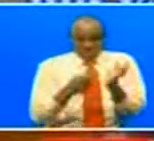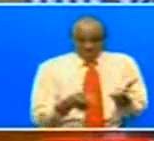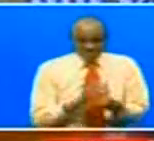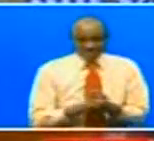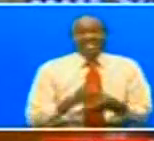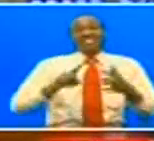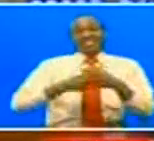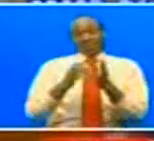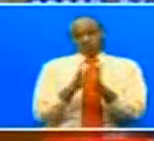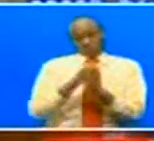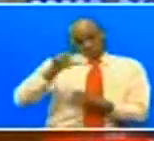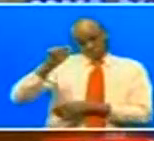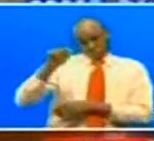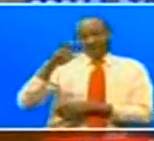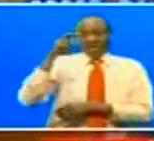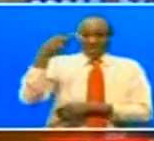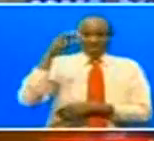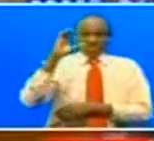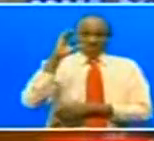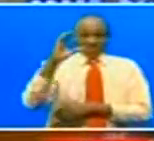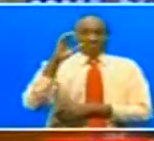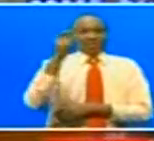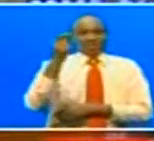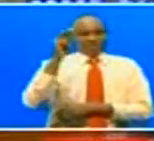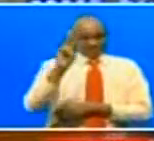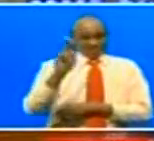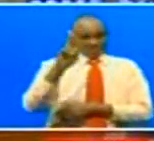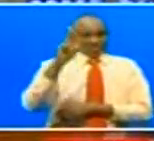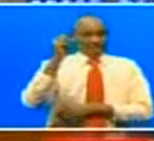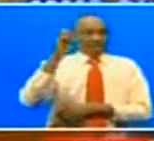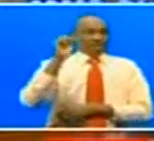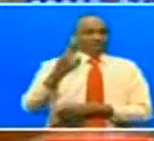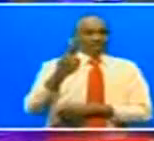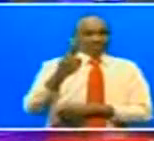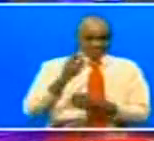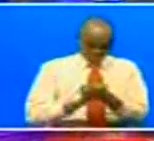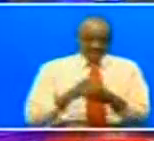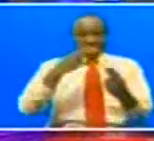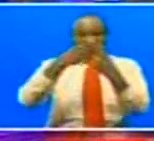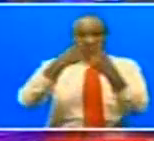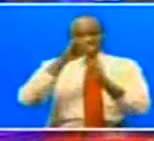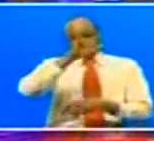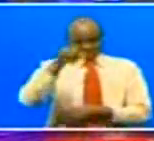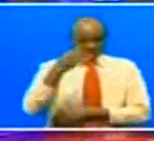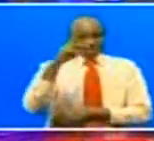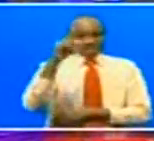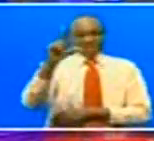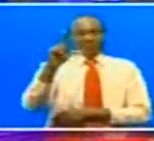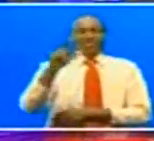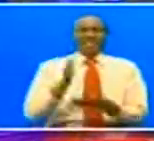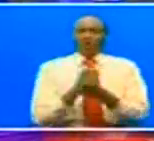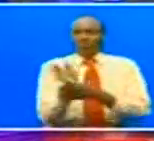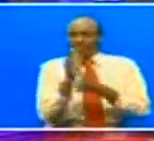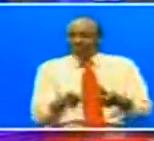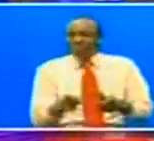at HCCTurner, at Koinange Jeff. The hashtag is JKL. Hello, Z. Good evening. Good to